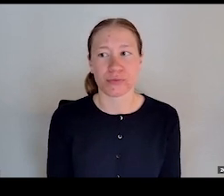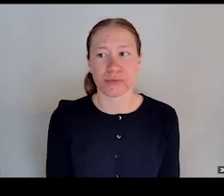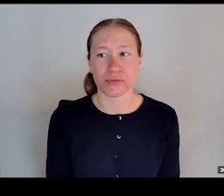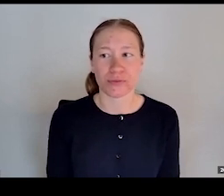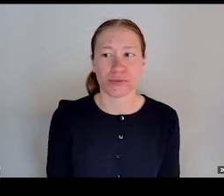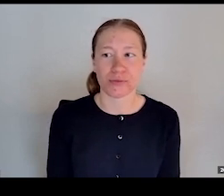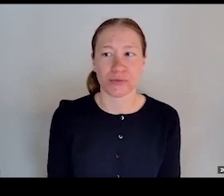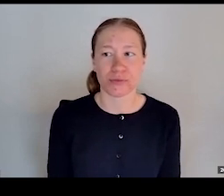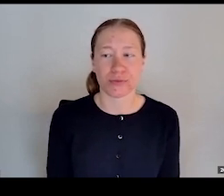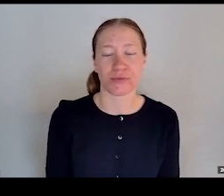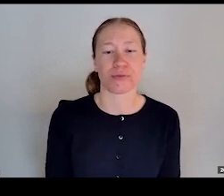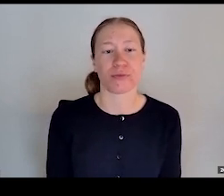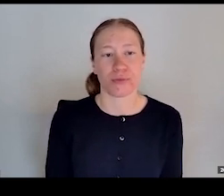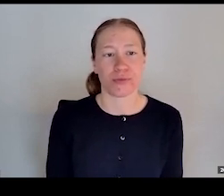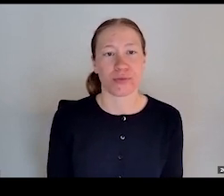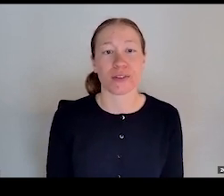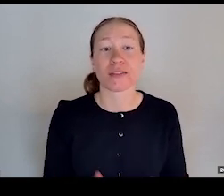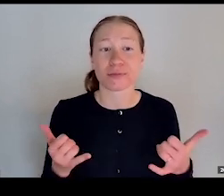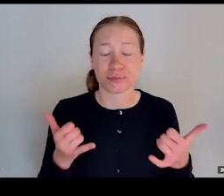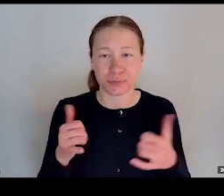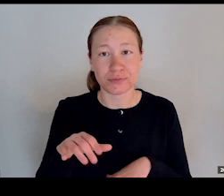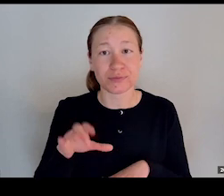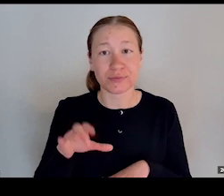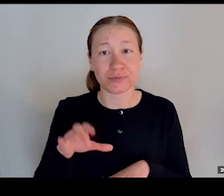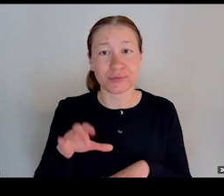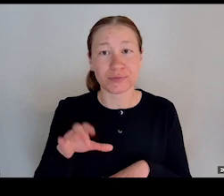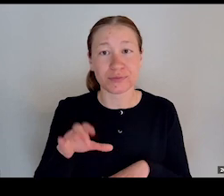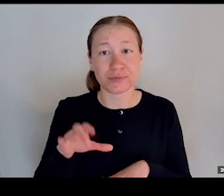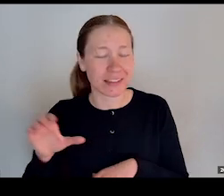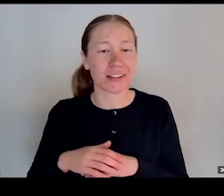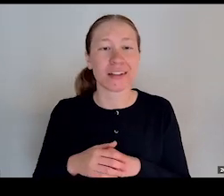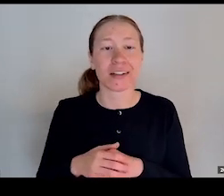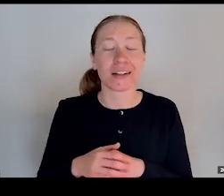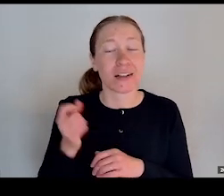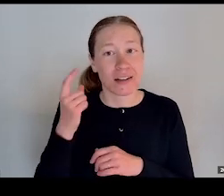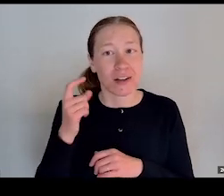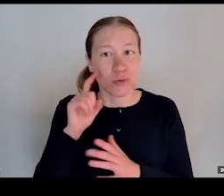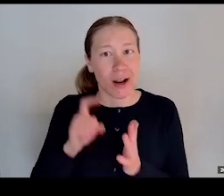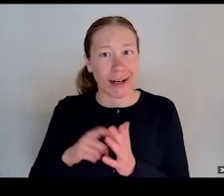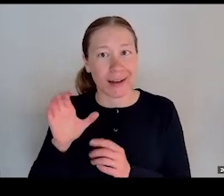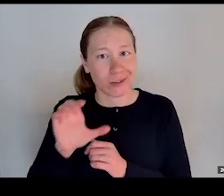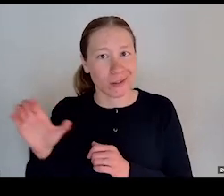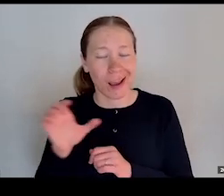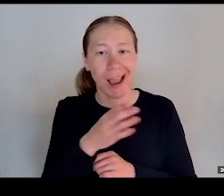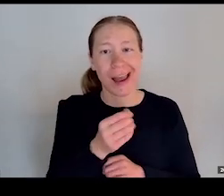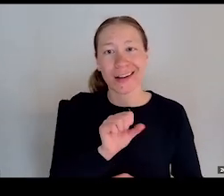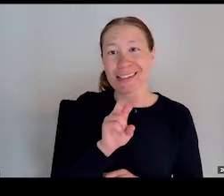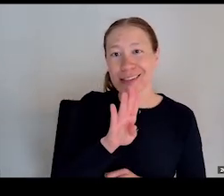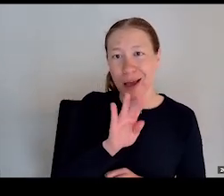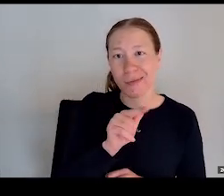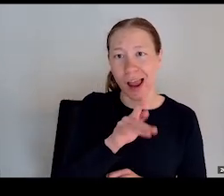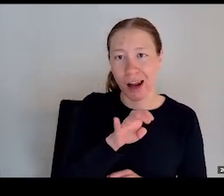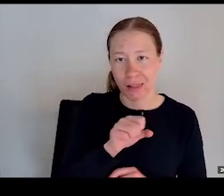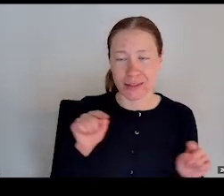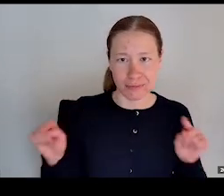And then there are some differences as well with closed captions. So there's closed captioning and there are subtitles. And although they